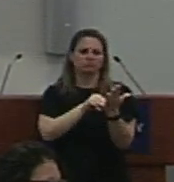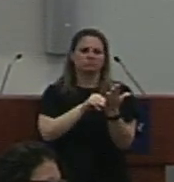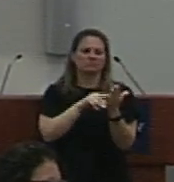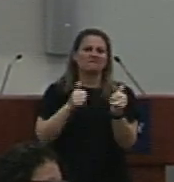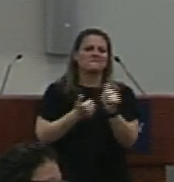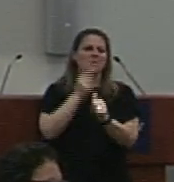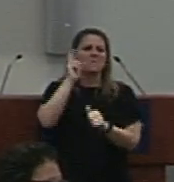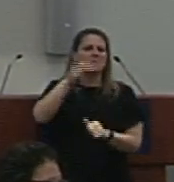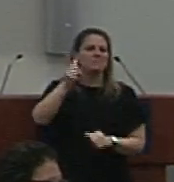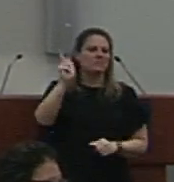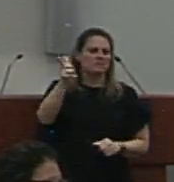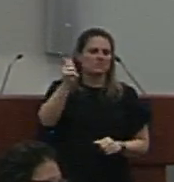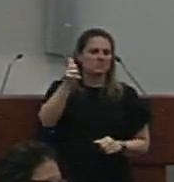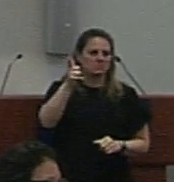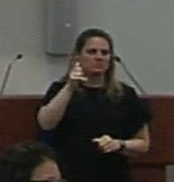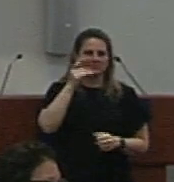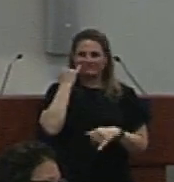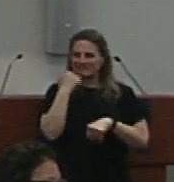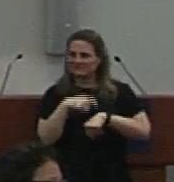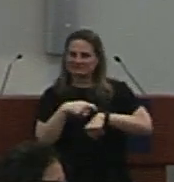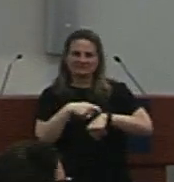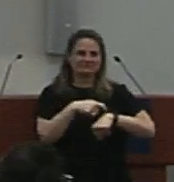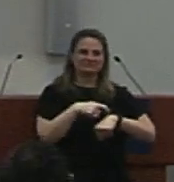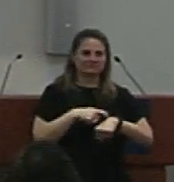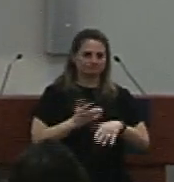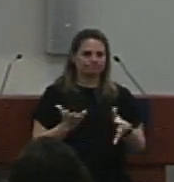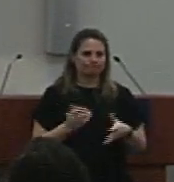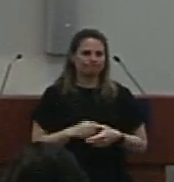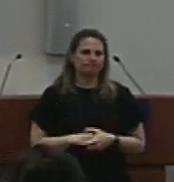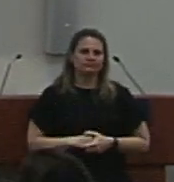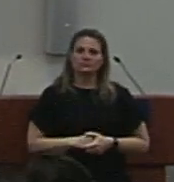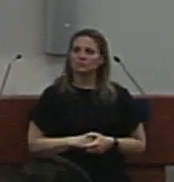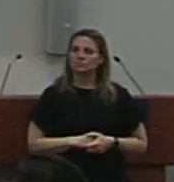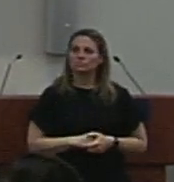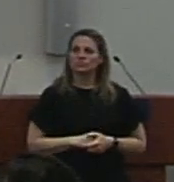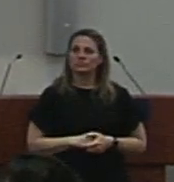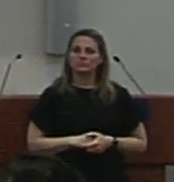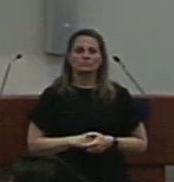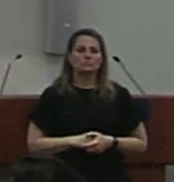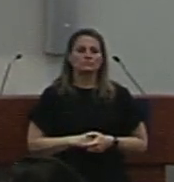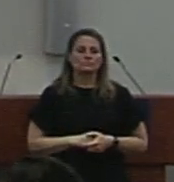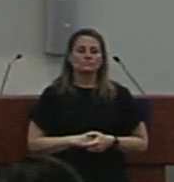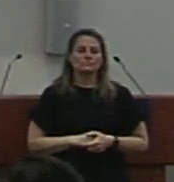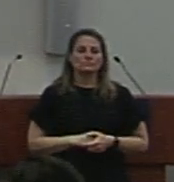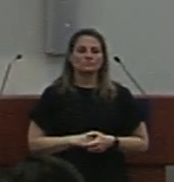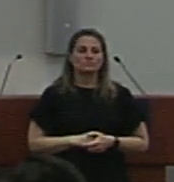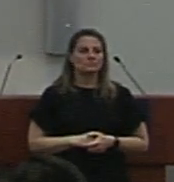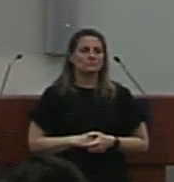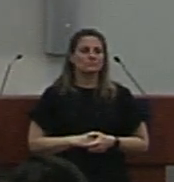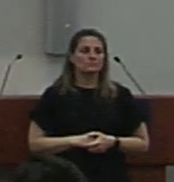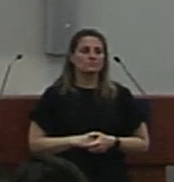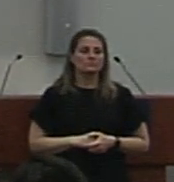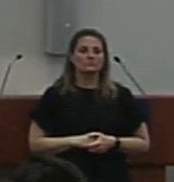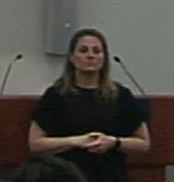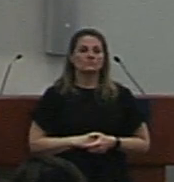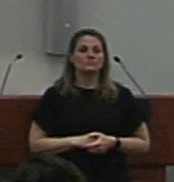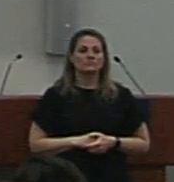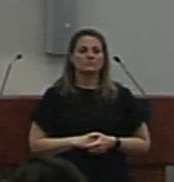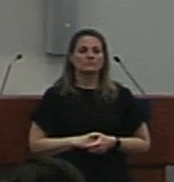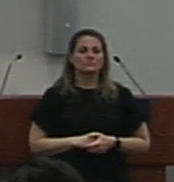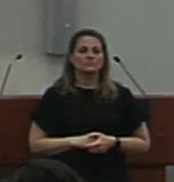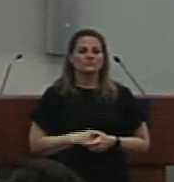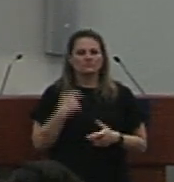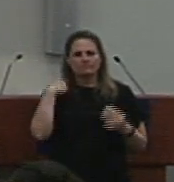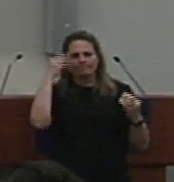we don't have time for today. Commissioner, anything else? Oh, yeah. Oh, and ironically, the word I was looking for was advocacy, that whether as board members